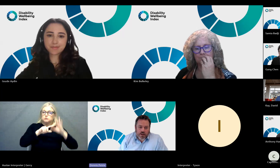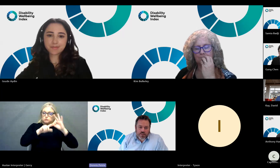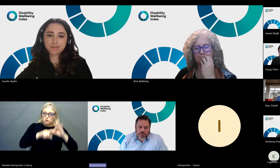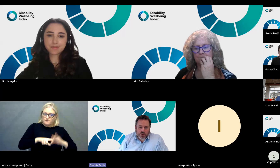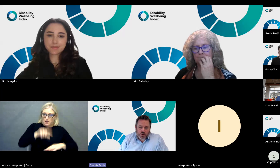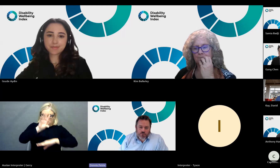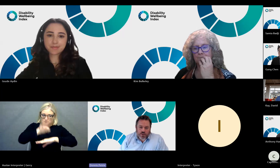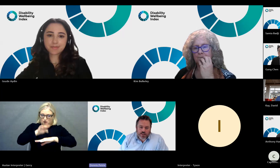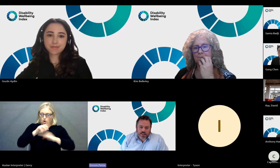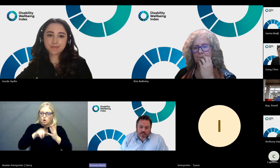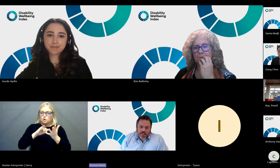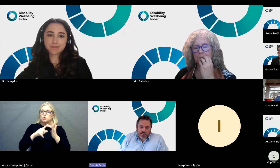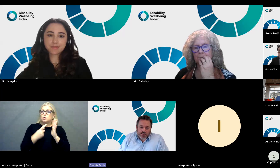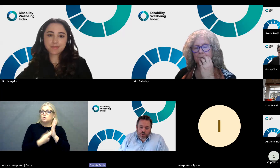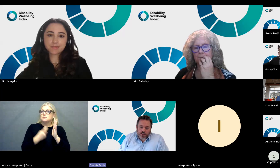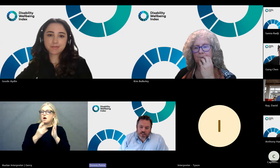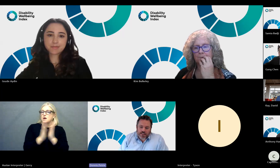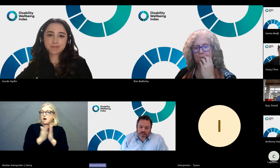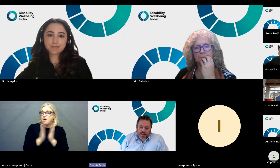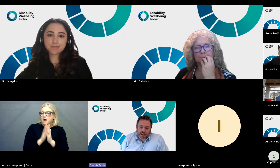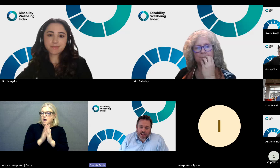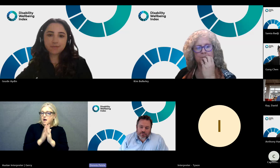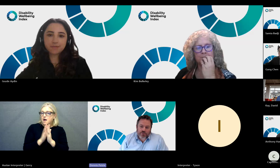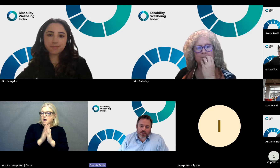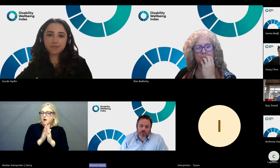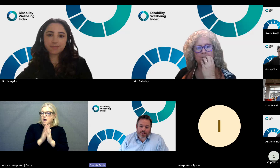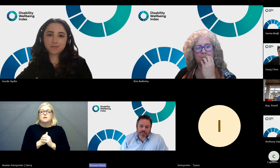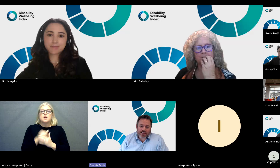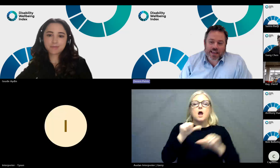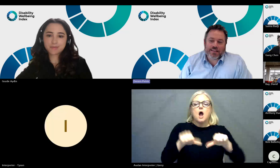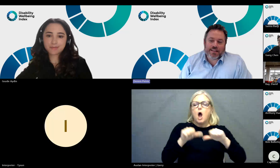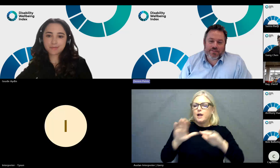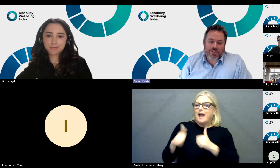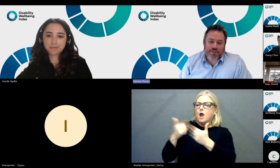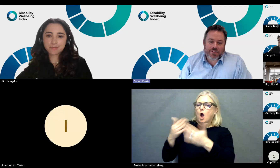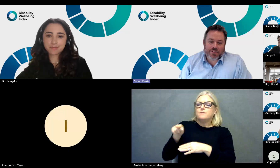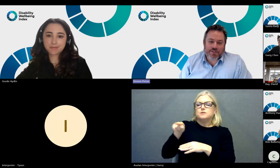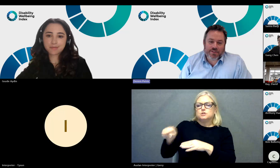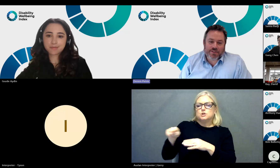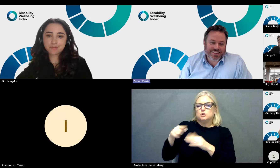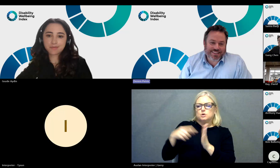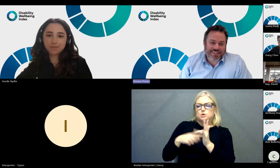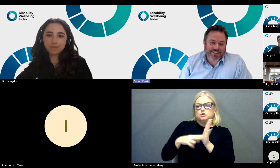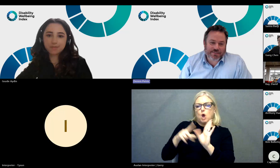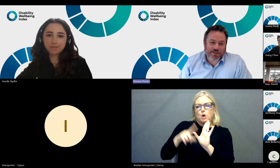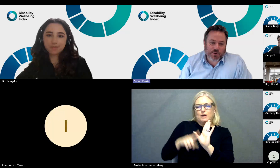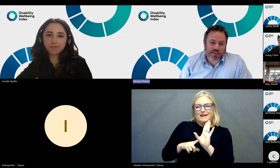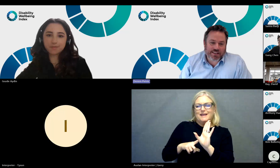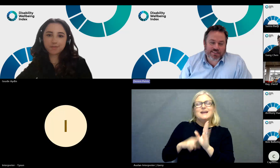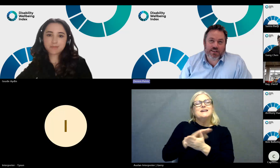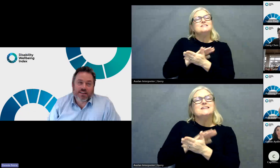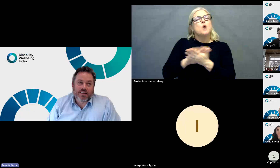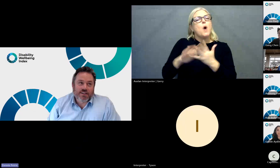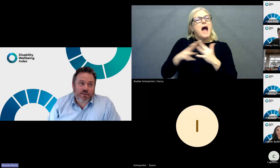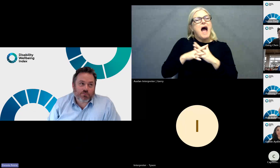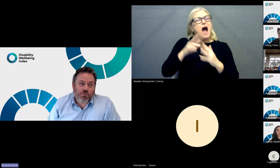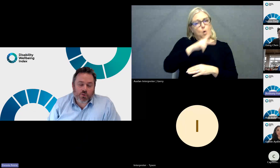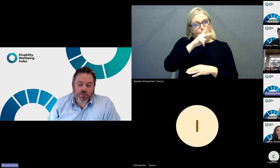I might throw over to Tony. How frequently can individuals complete the Disability Wellbeing Index?